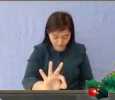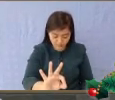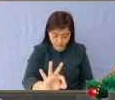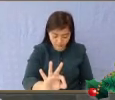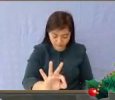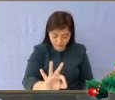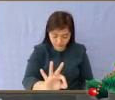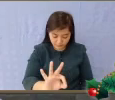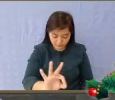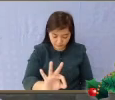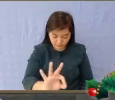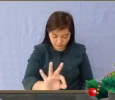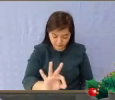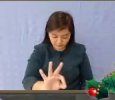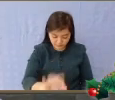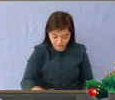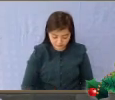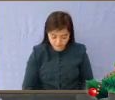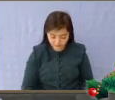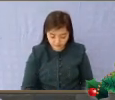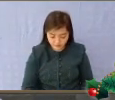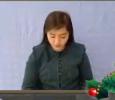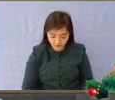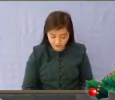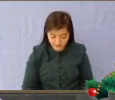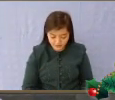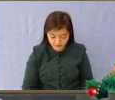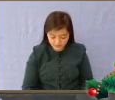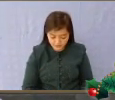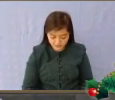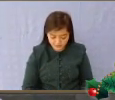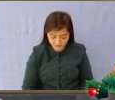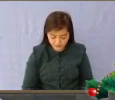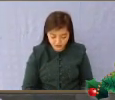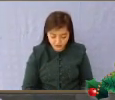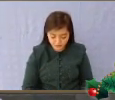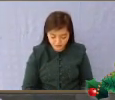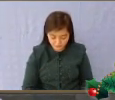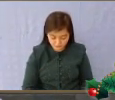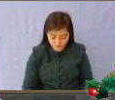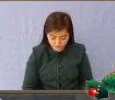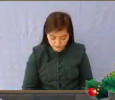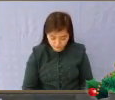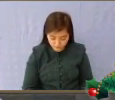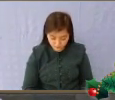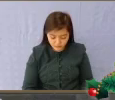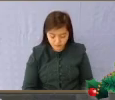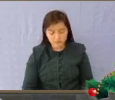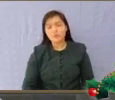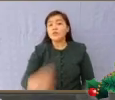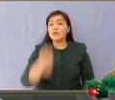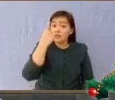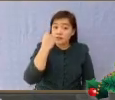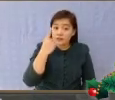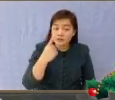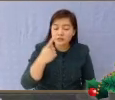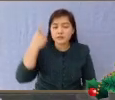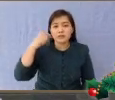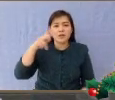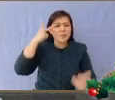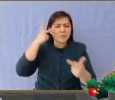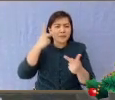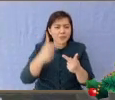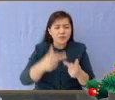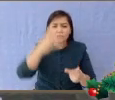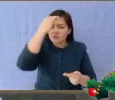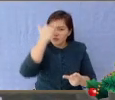in ourselves, but in God which raised the dead. Do you understand the purpose? Why you